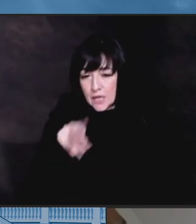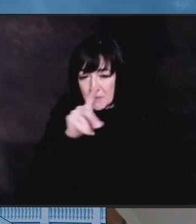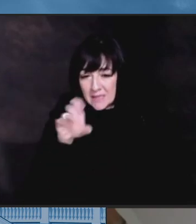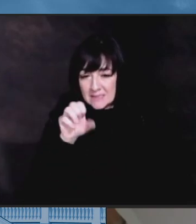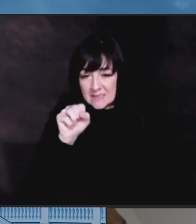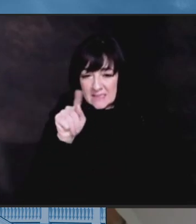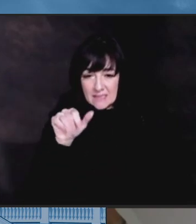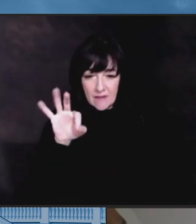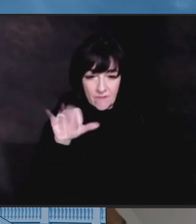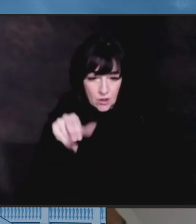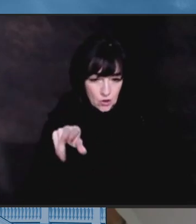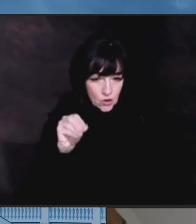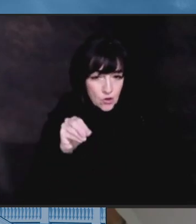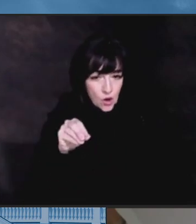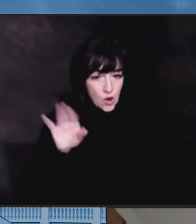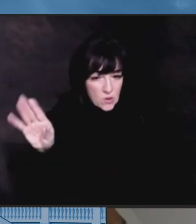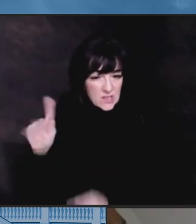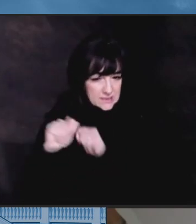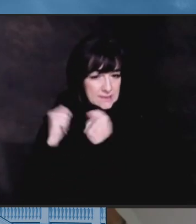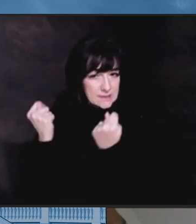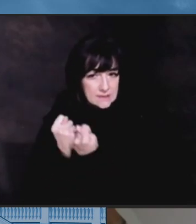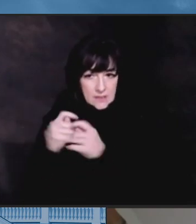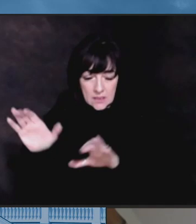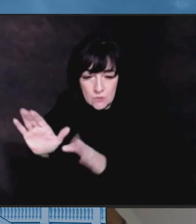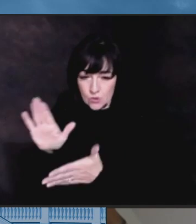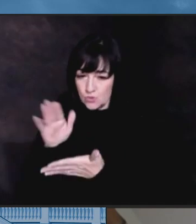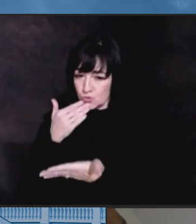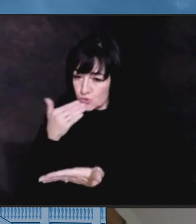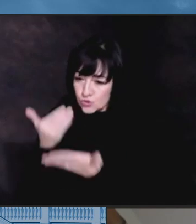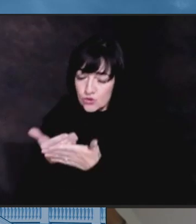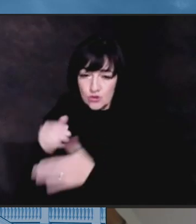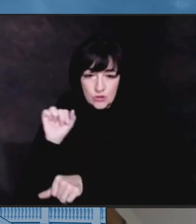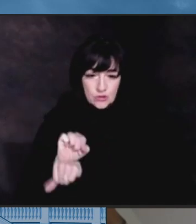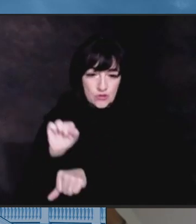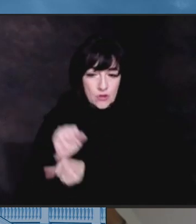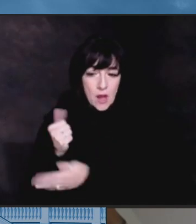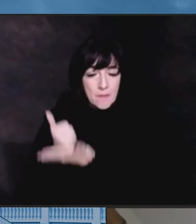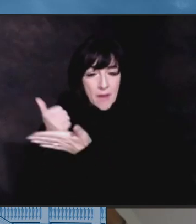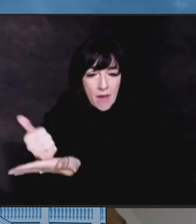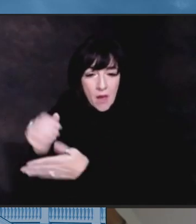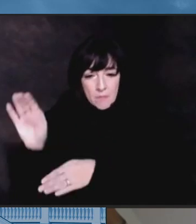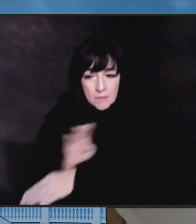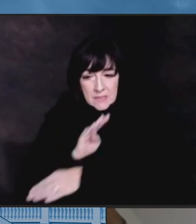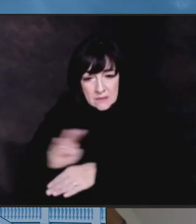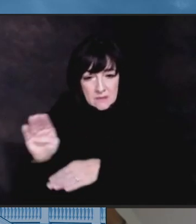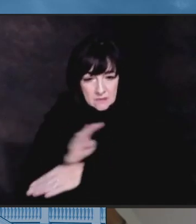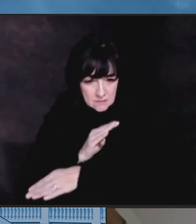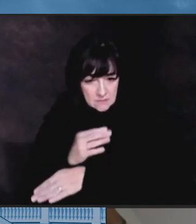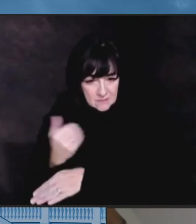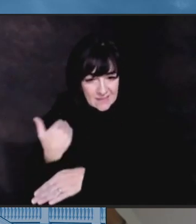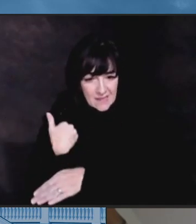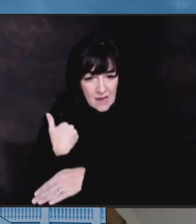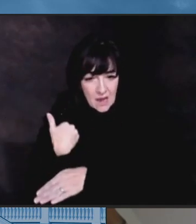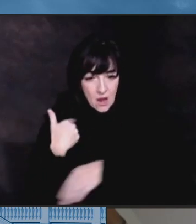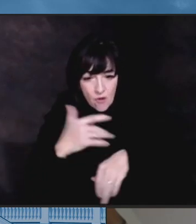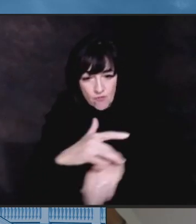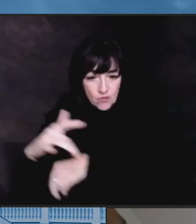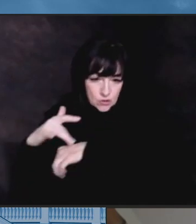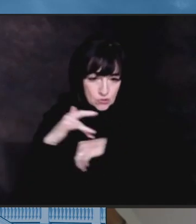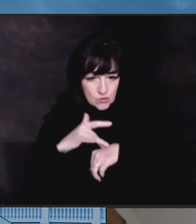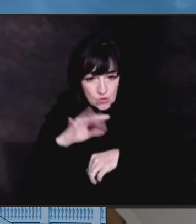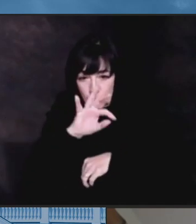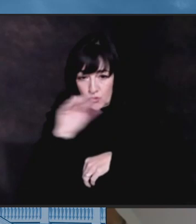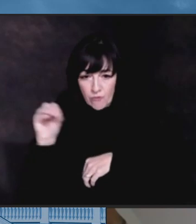doing an outstanding job in helping businesses get access to these resources. $40